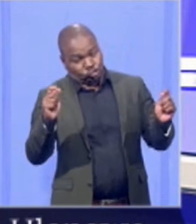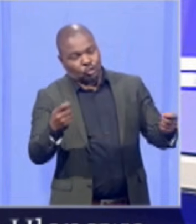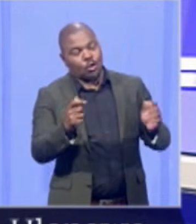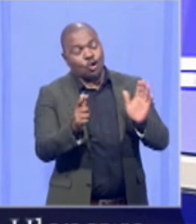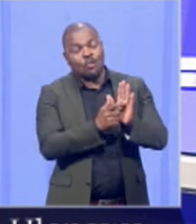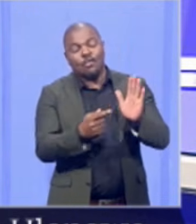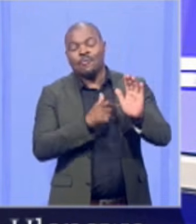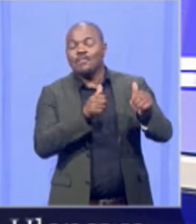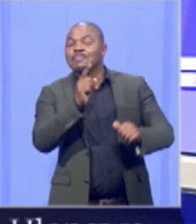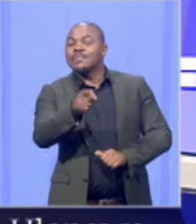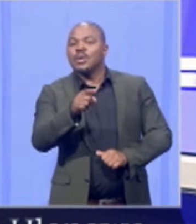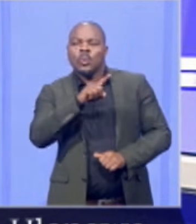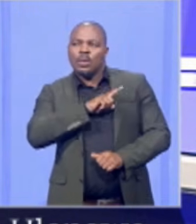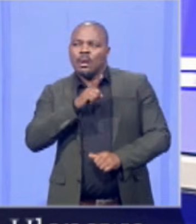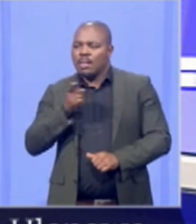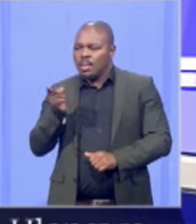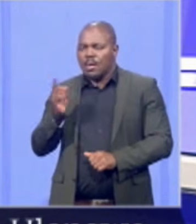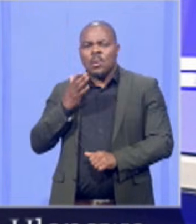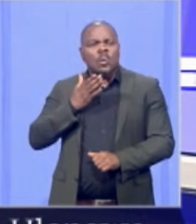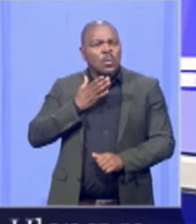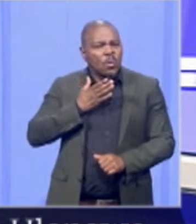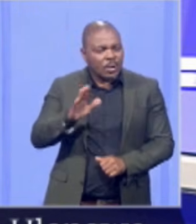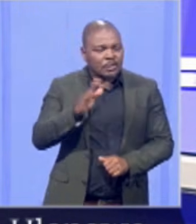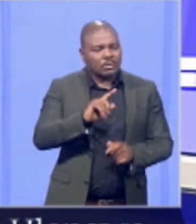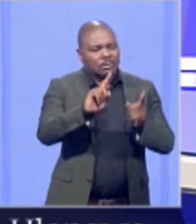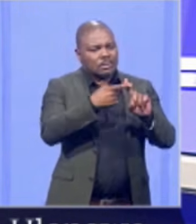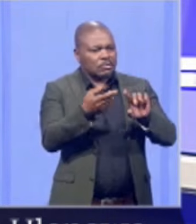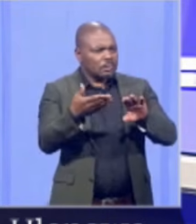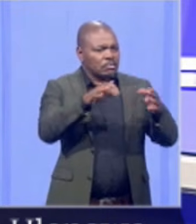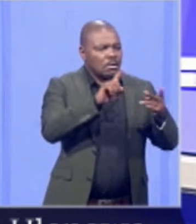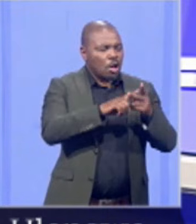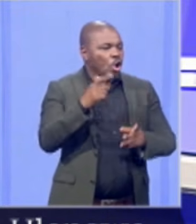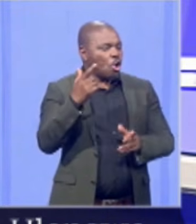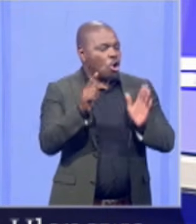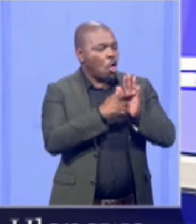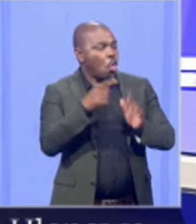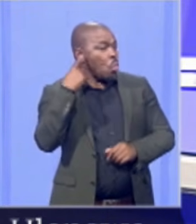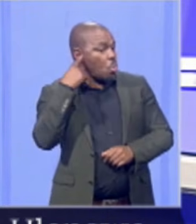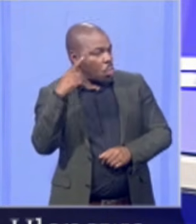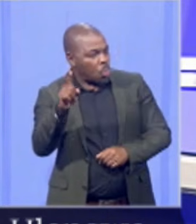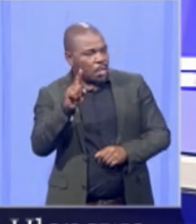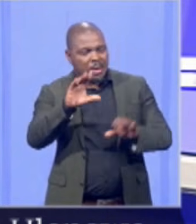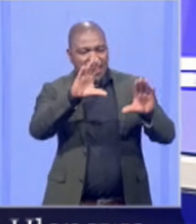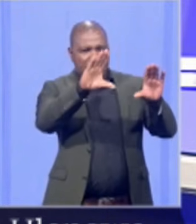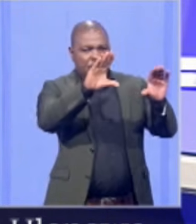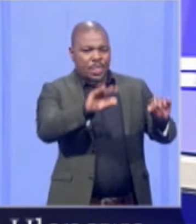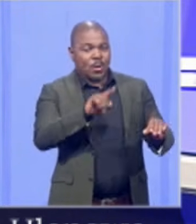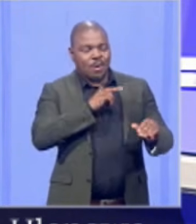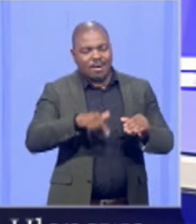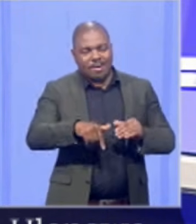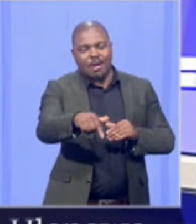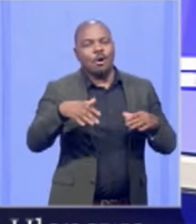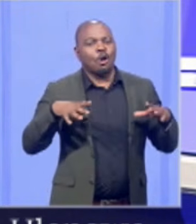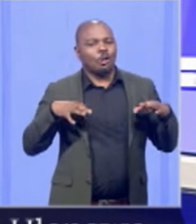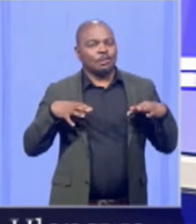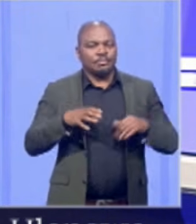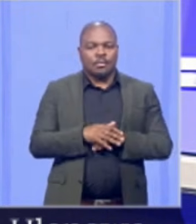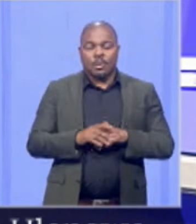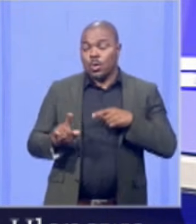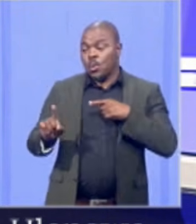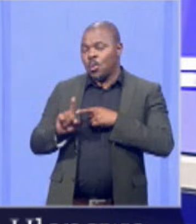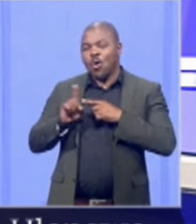maikelo e le go leka go fokotsa palo ya dintsho le tlolomolao mo pakeng eno ya malatsi a meletlo ya Keresemose. Motlatsa tona